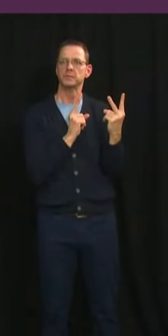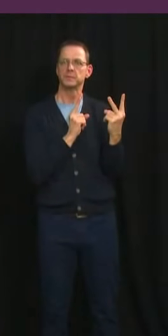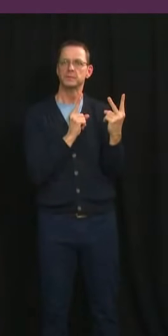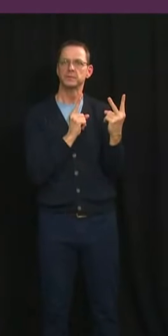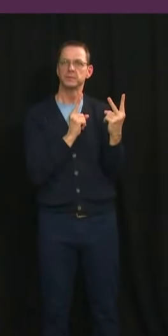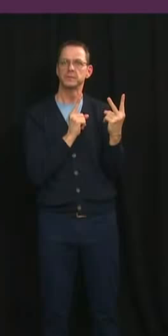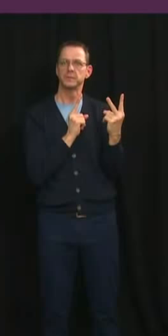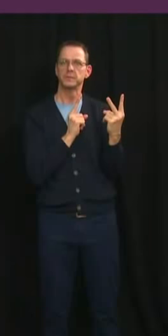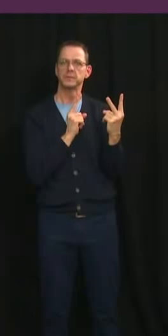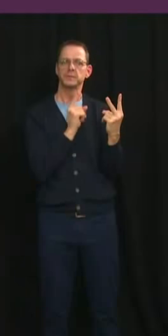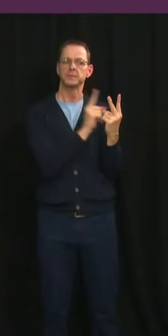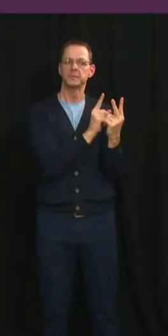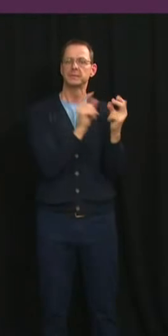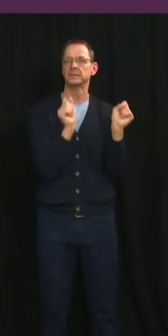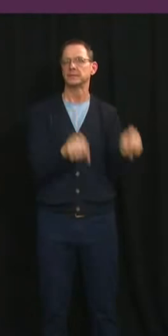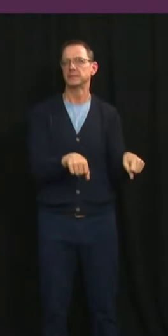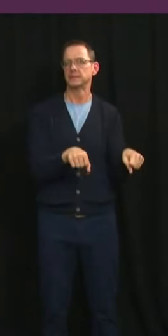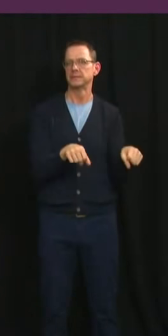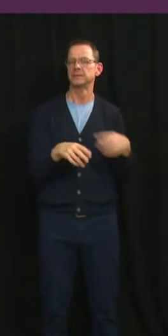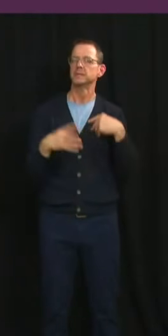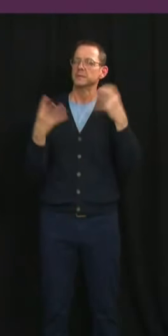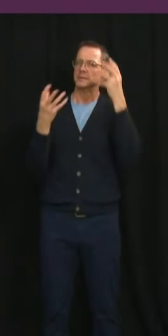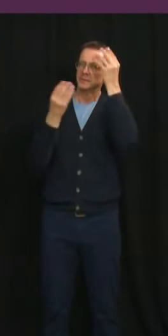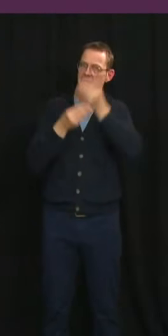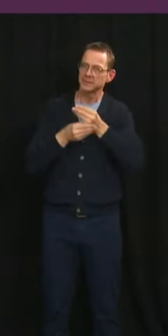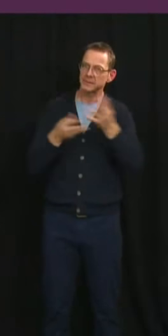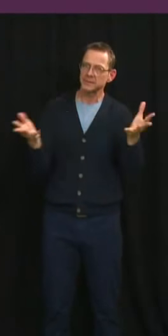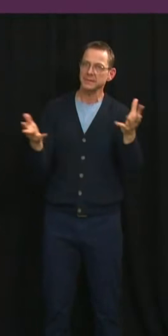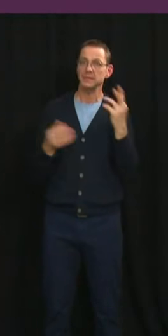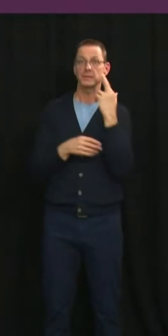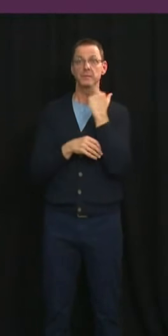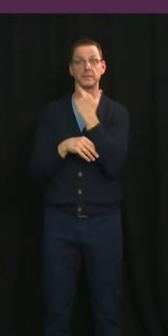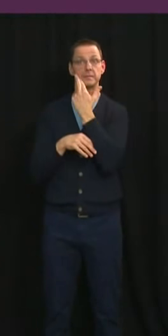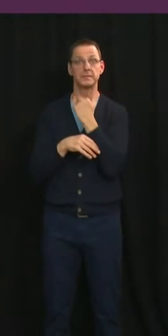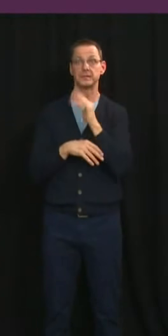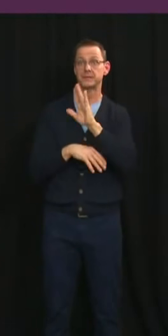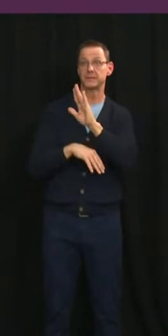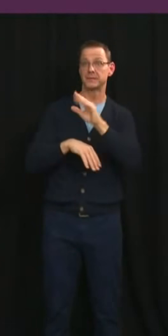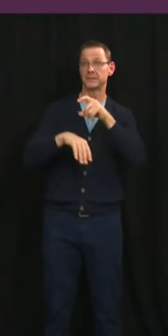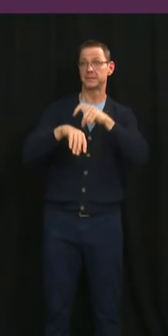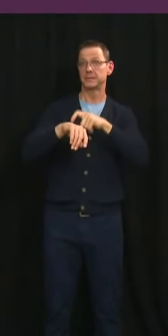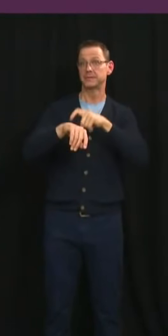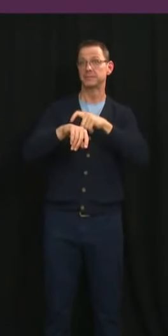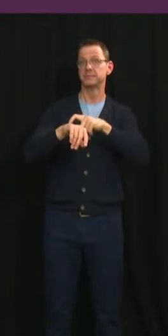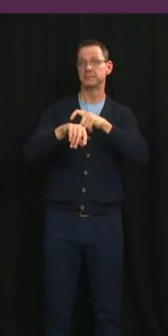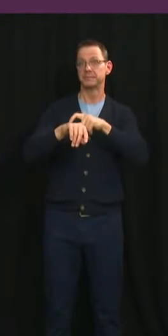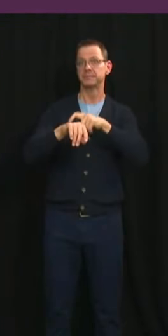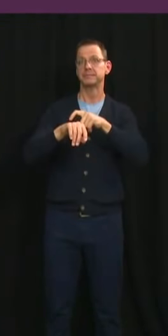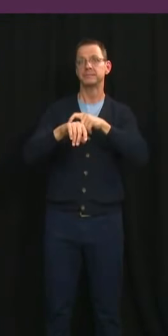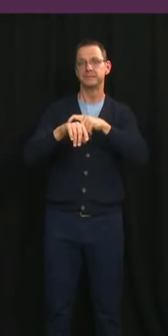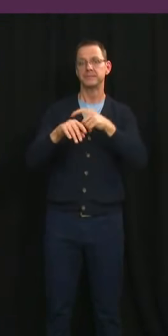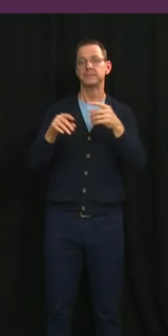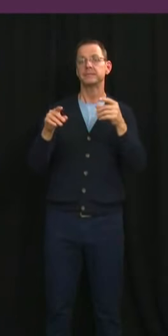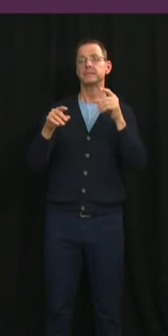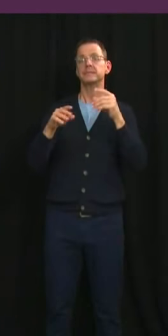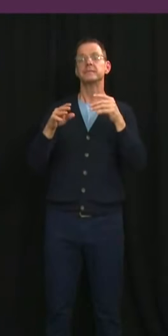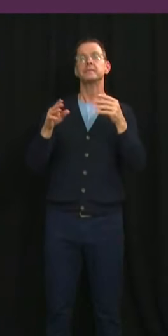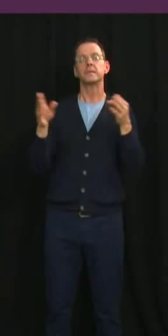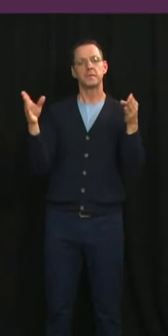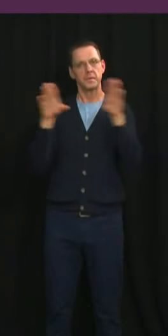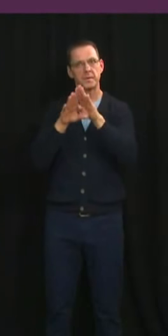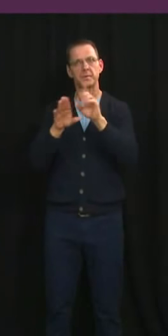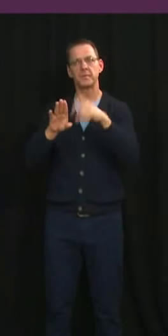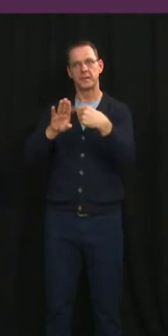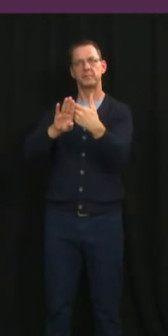that they've asked for, and we're committed to working with them through this change. All the other changes will take effect at